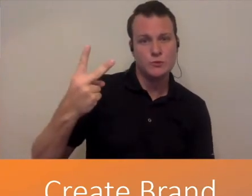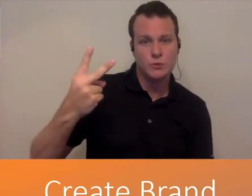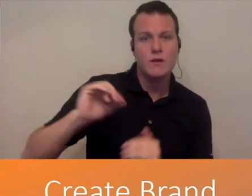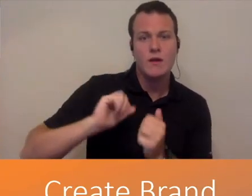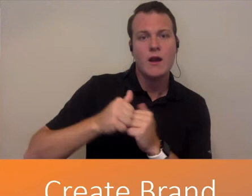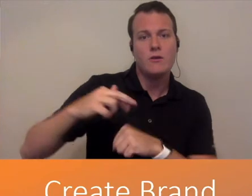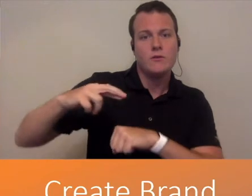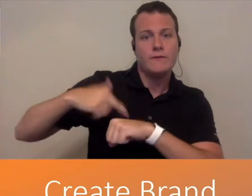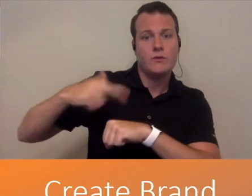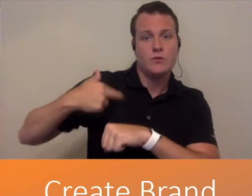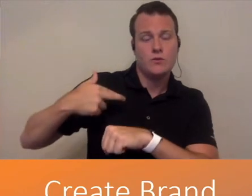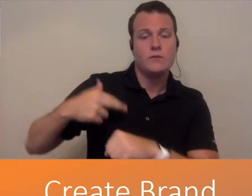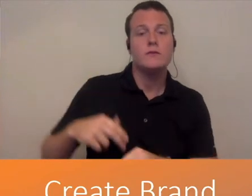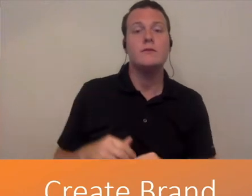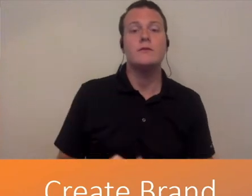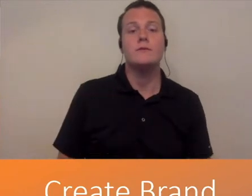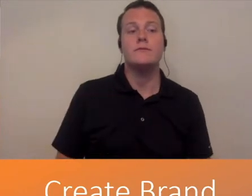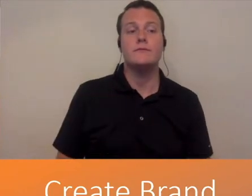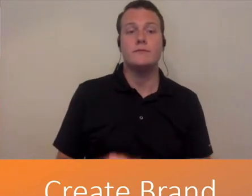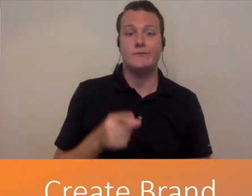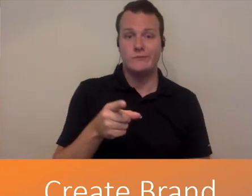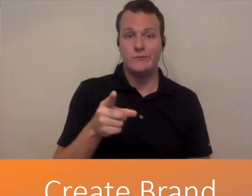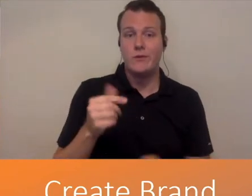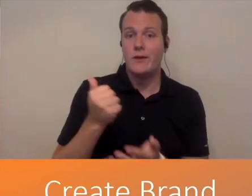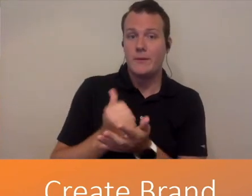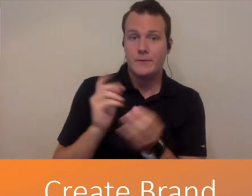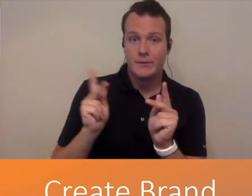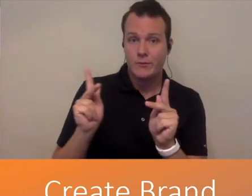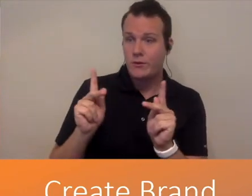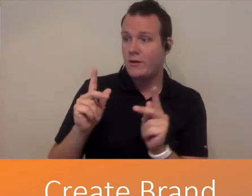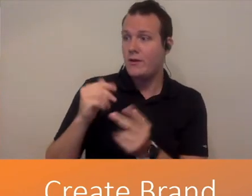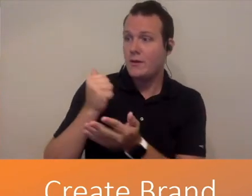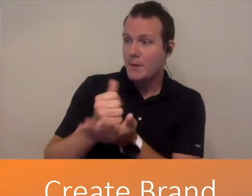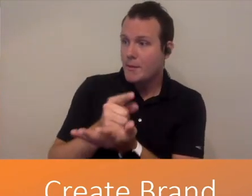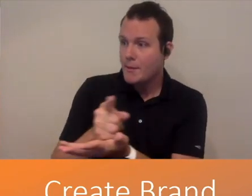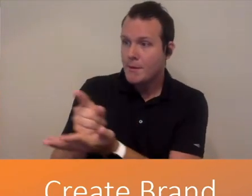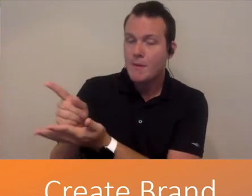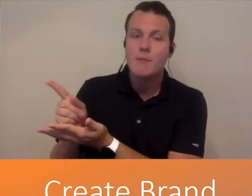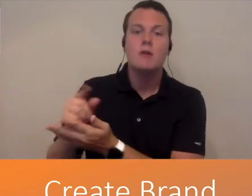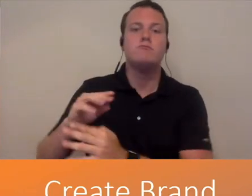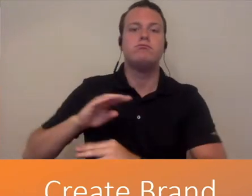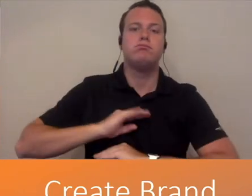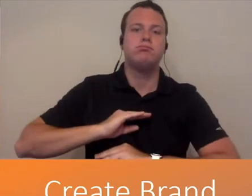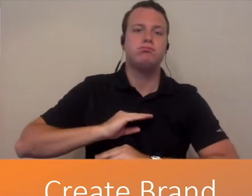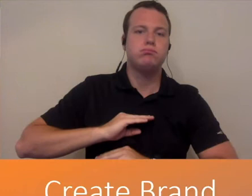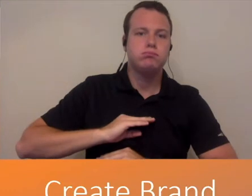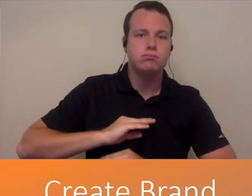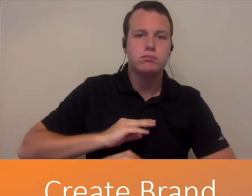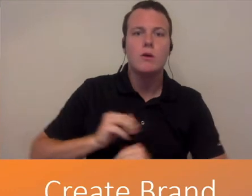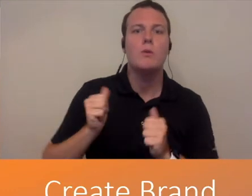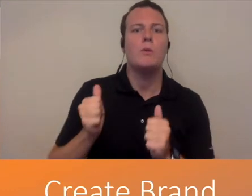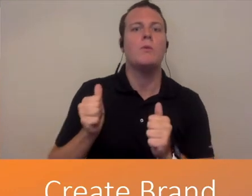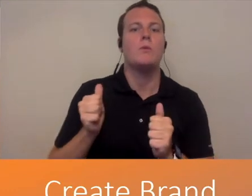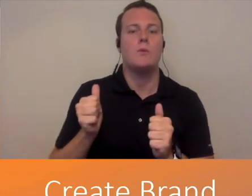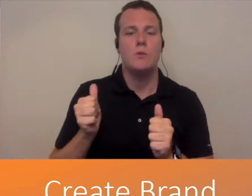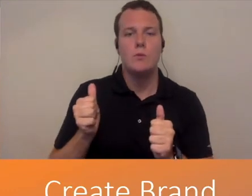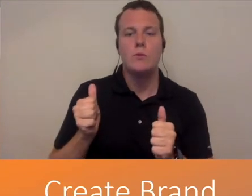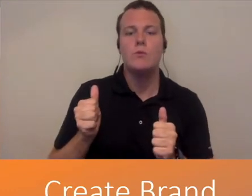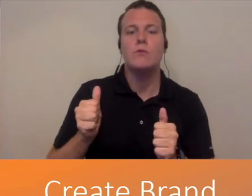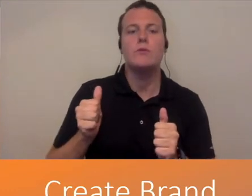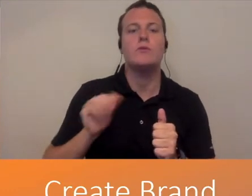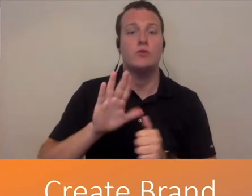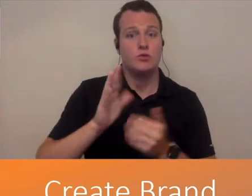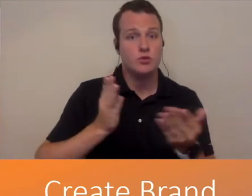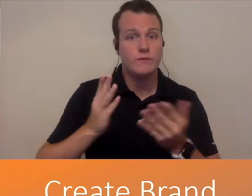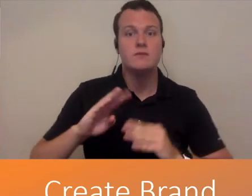to get referrals. So the more that you help people, the more that they are happy with are satisfied with the services